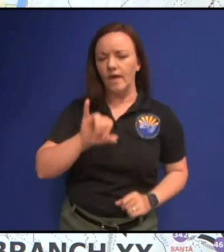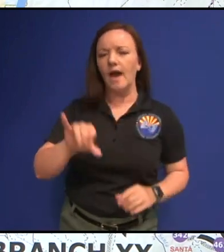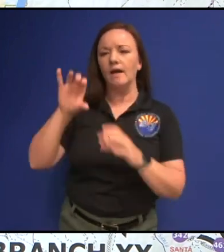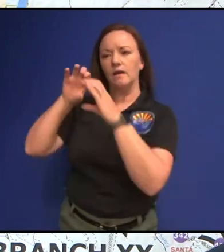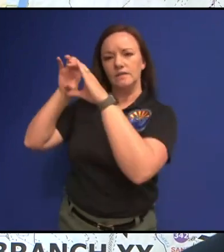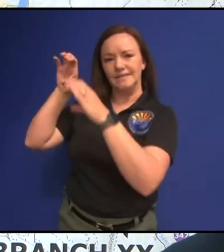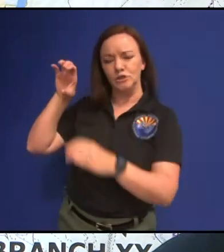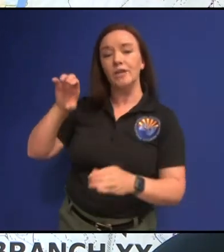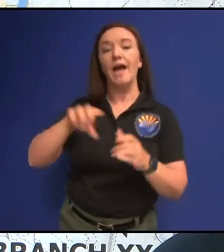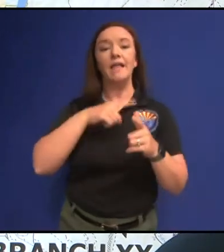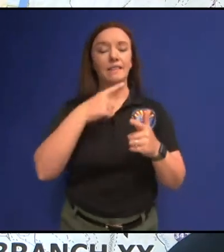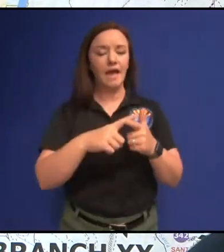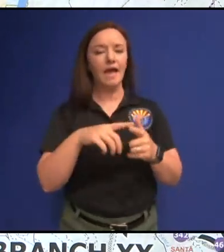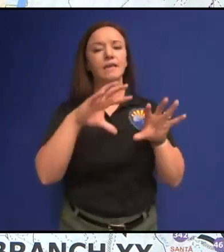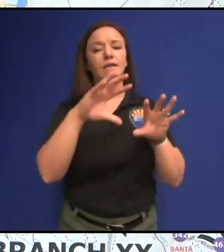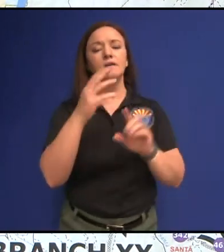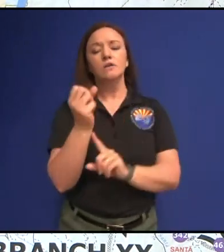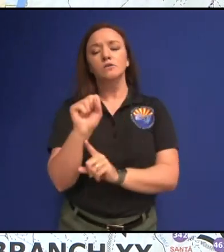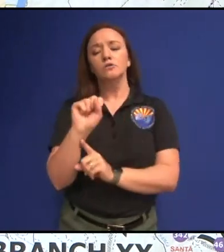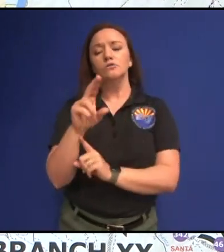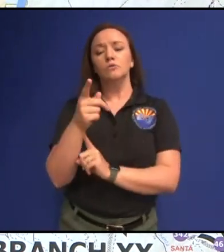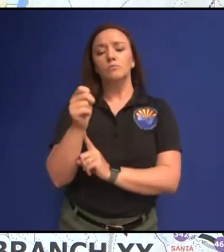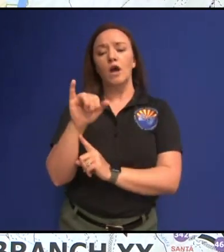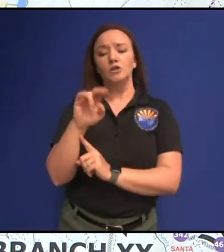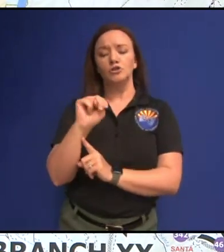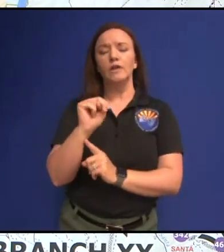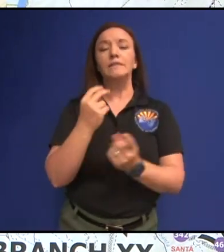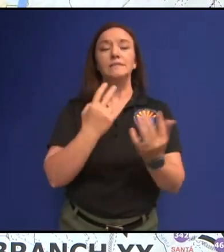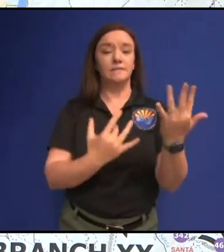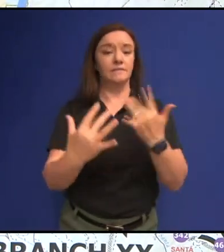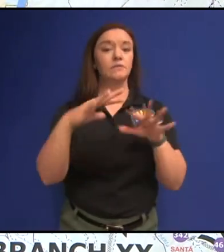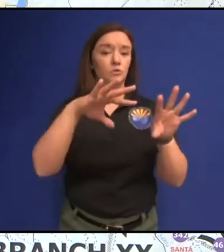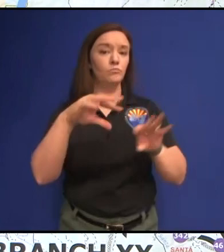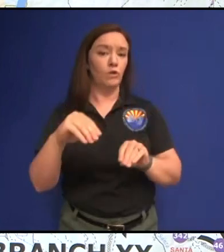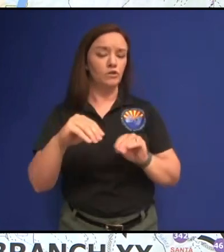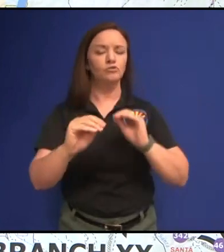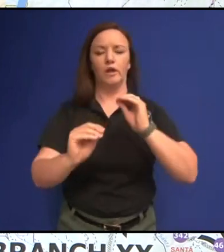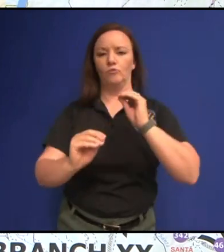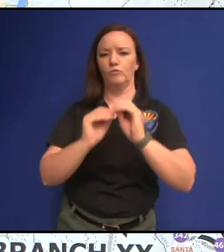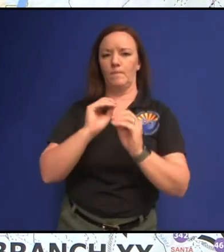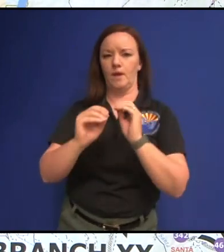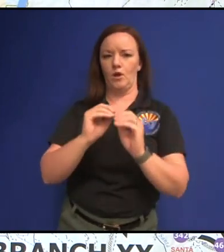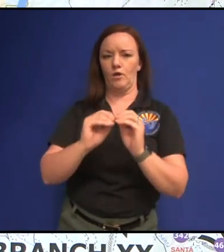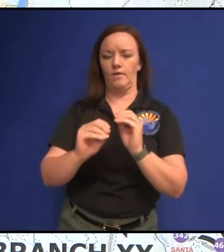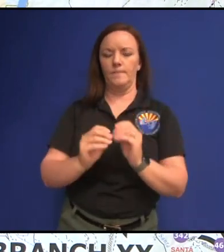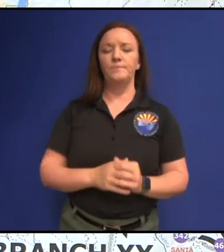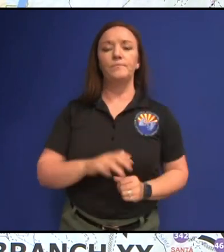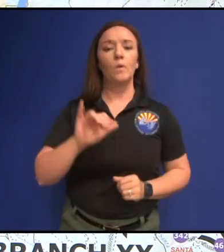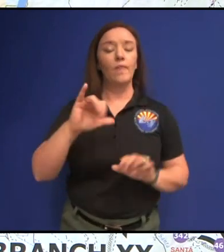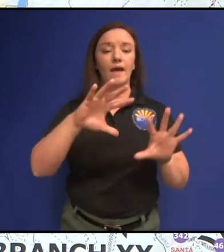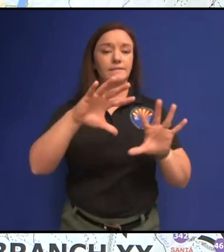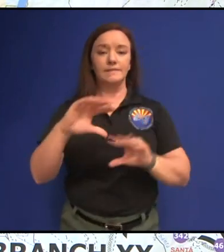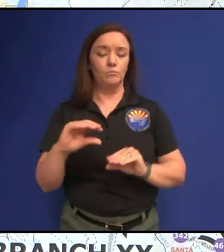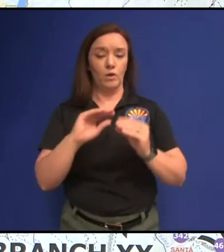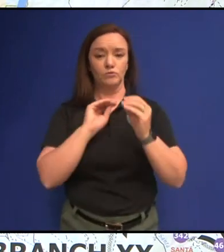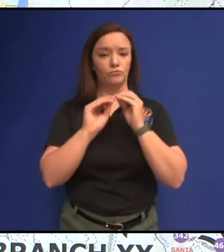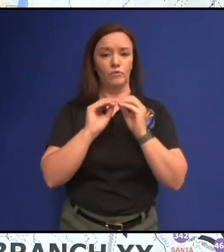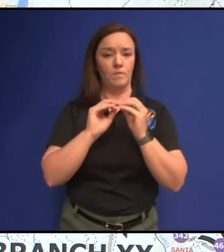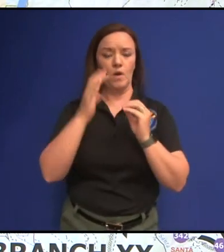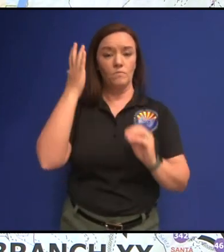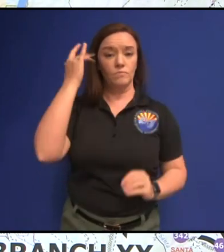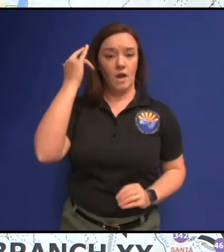little bit about the suppression repair. The reason that we engage in suppression repair is that we want